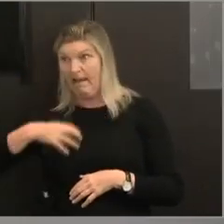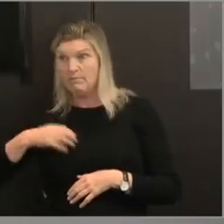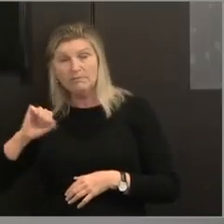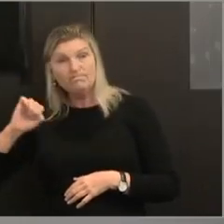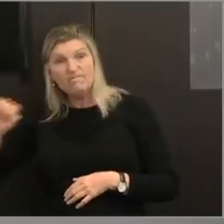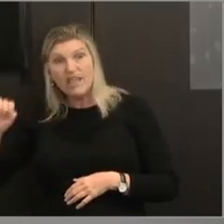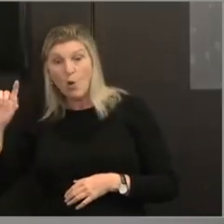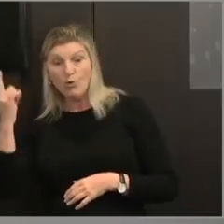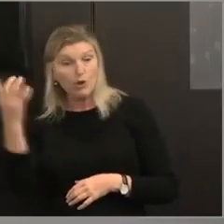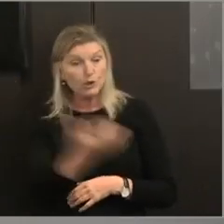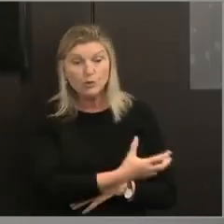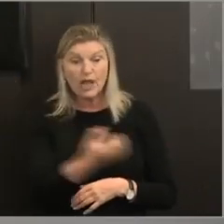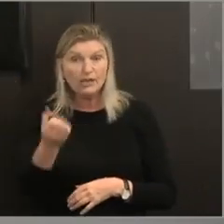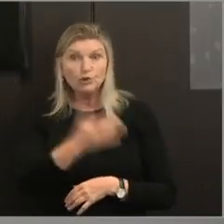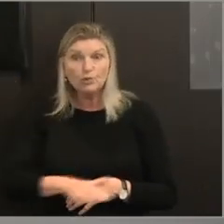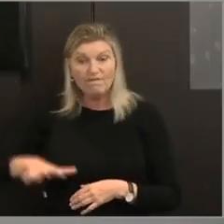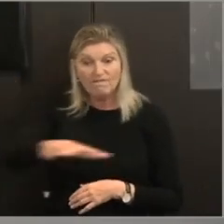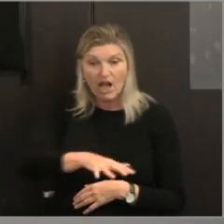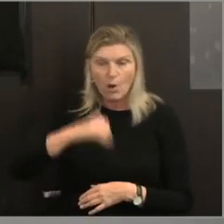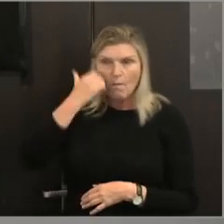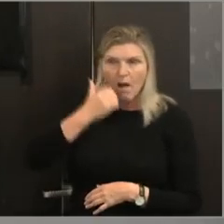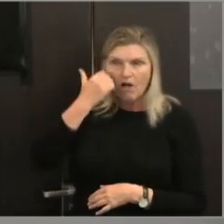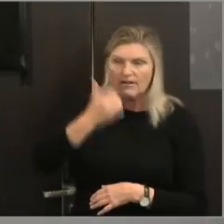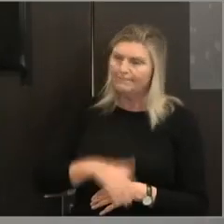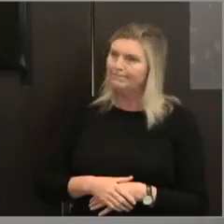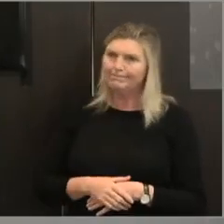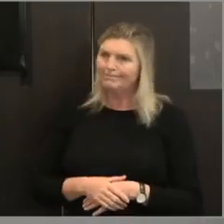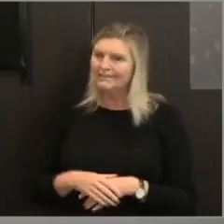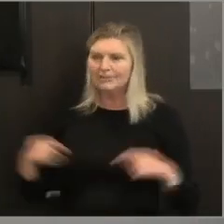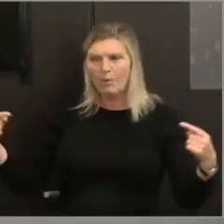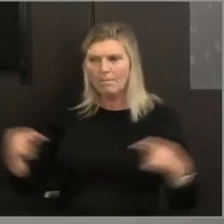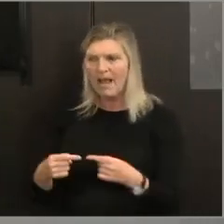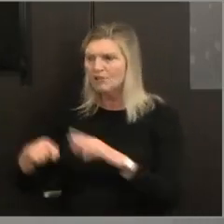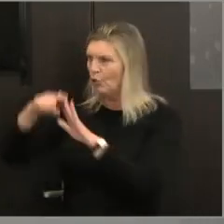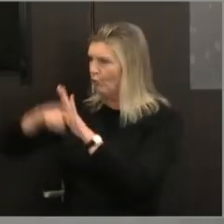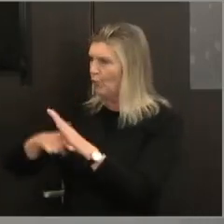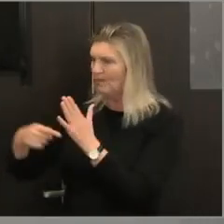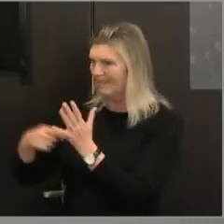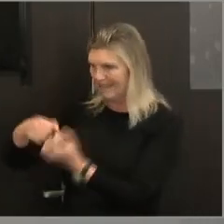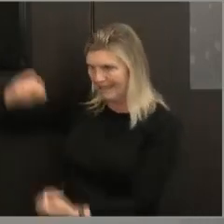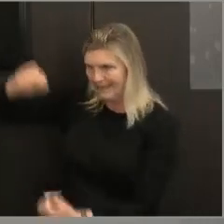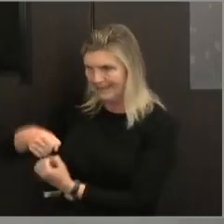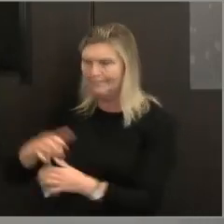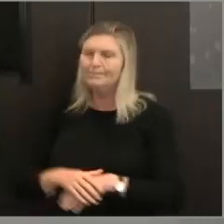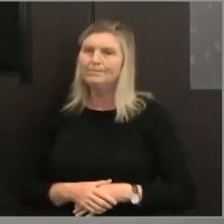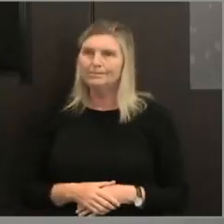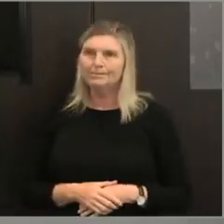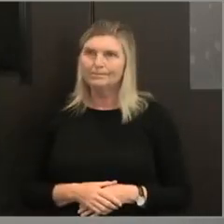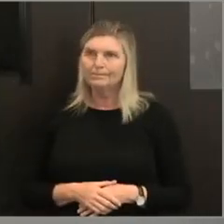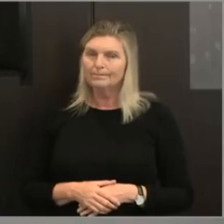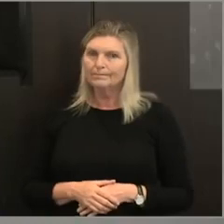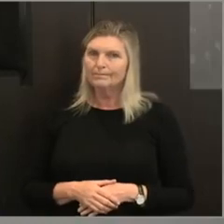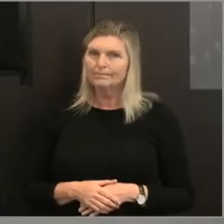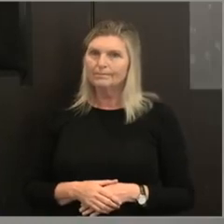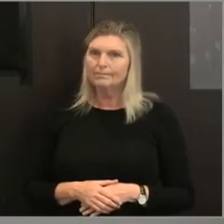Māori children from their whānau is not consistent with te tiriti. This view was supported at the